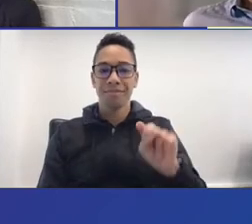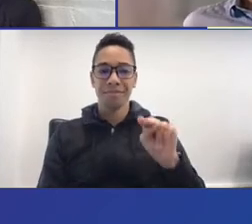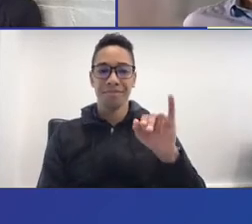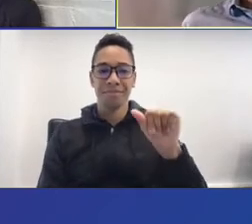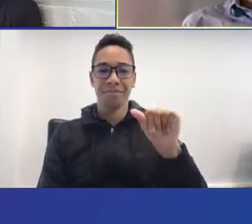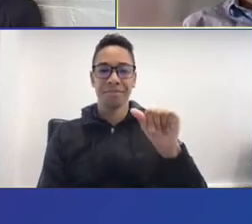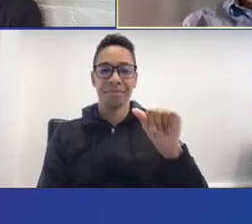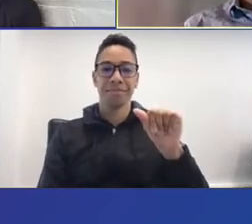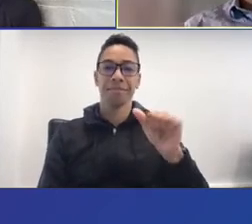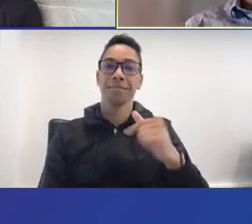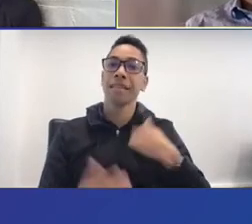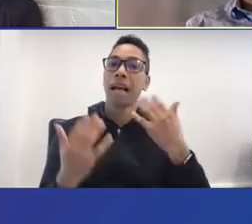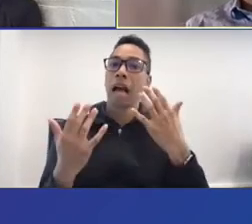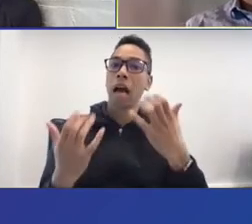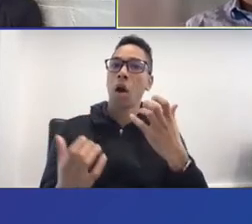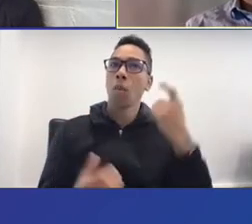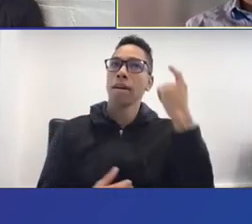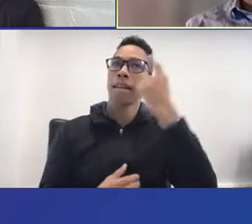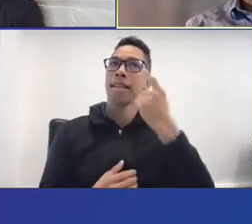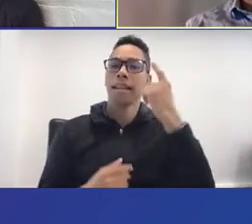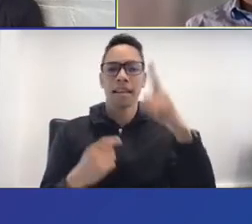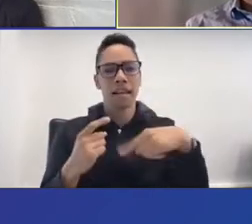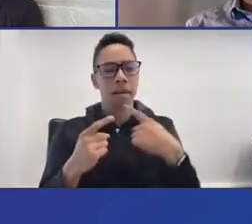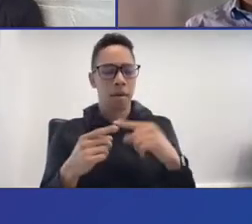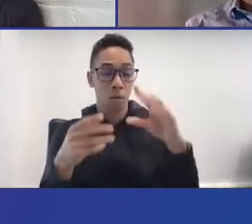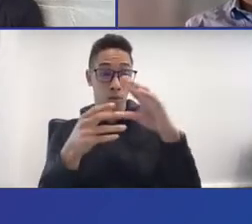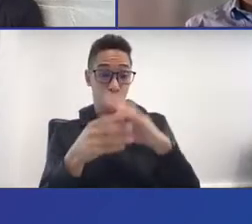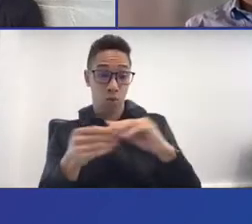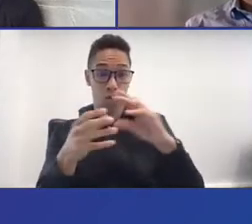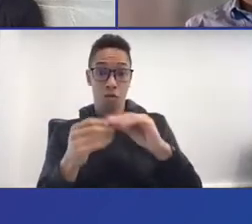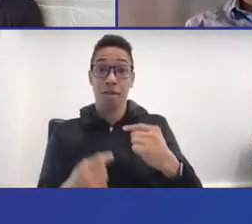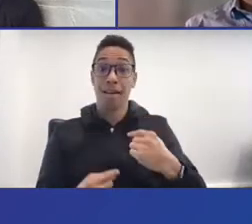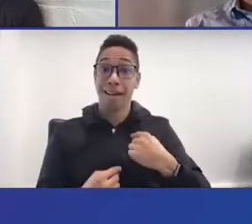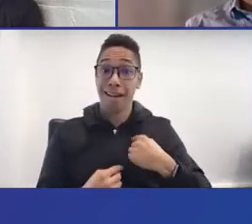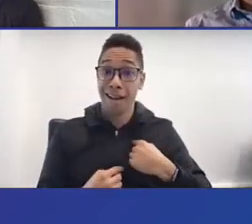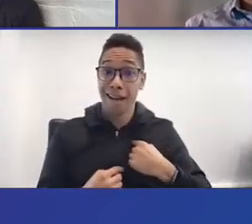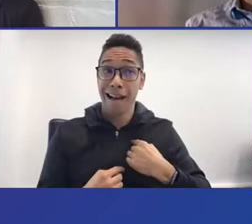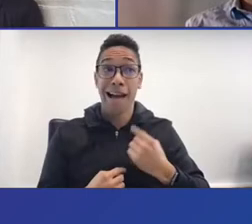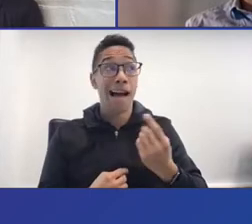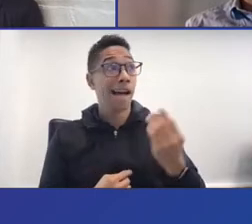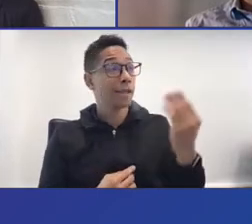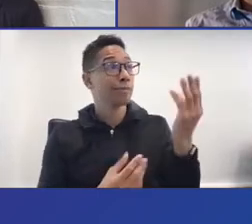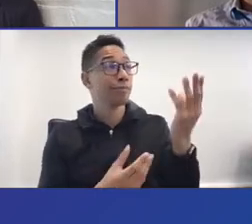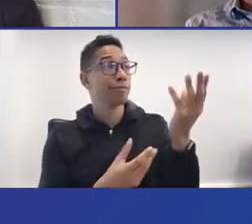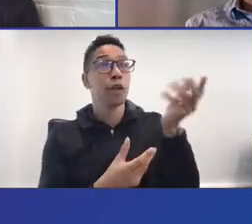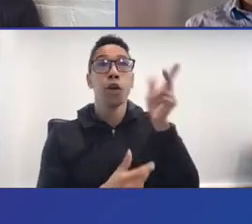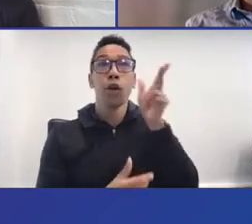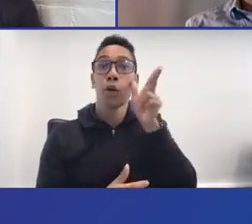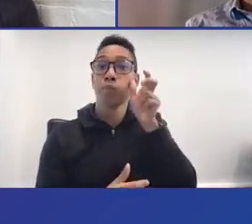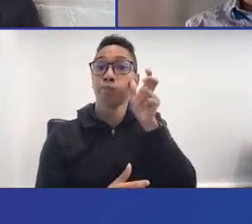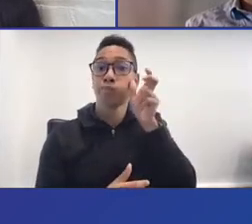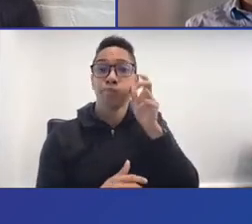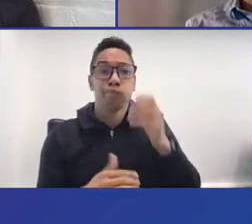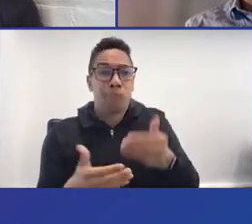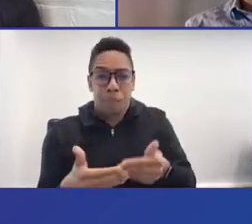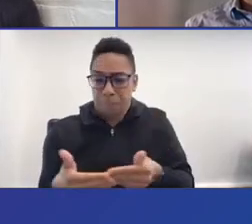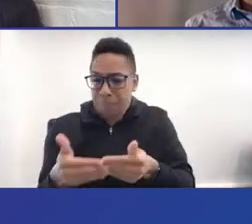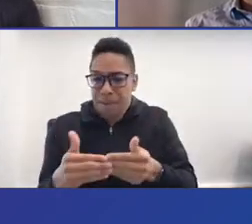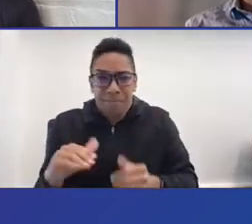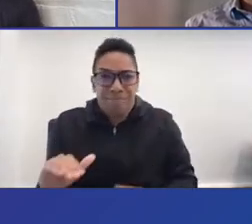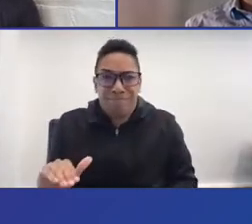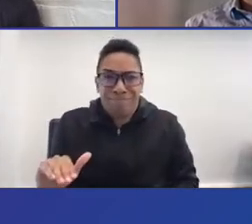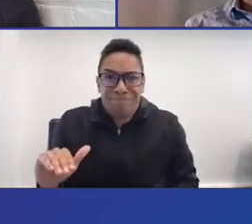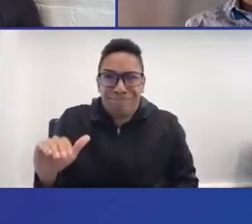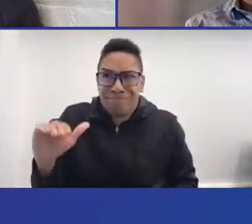the stories that I've been told since I was a baby, even maybe in